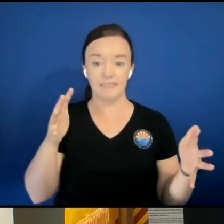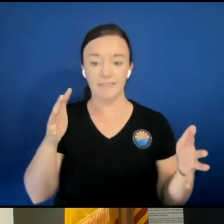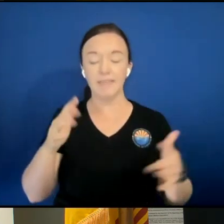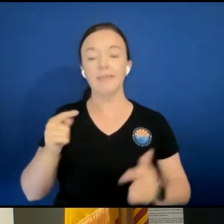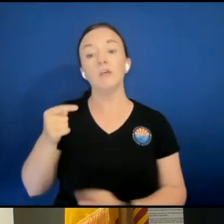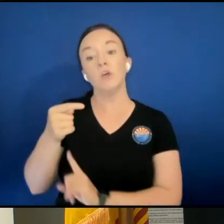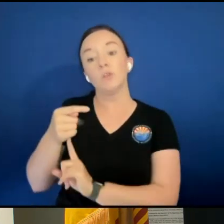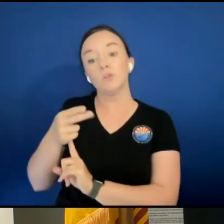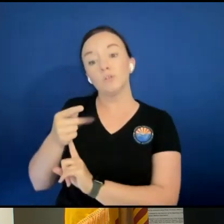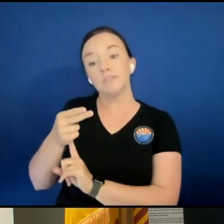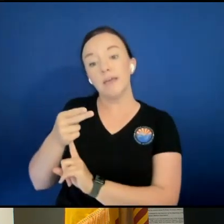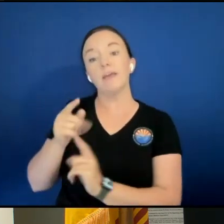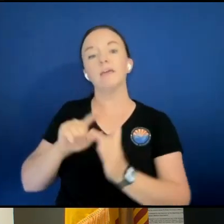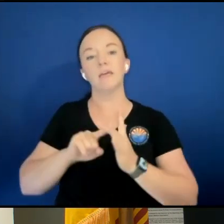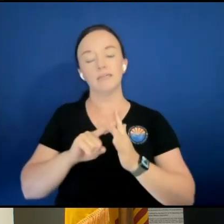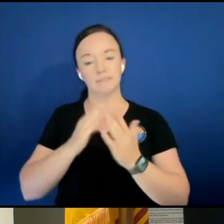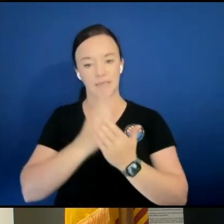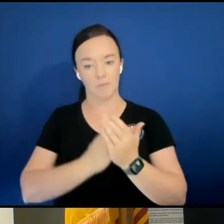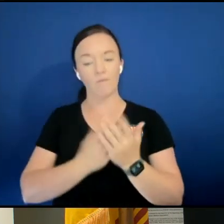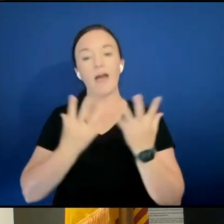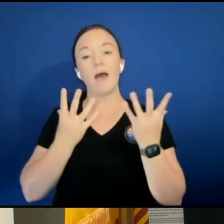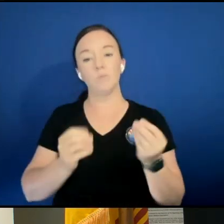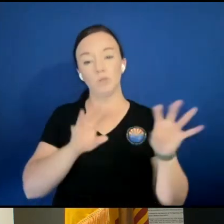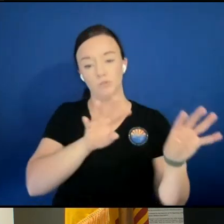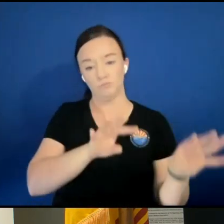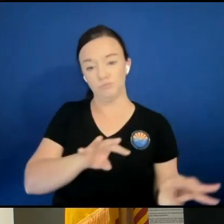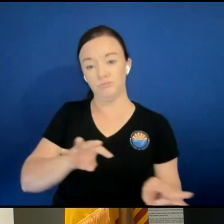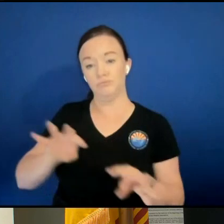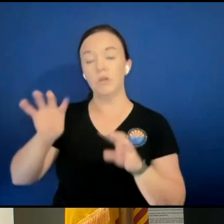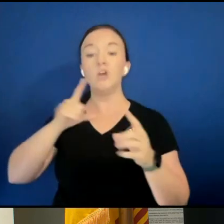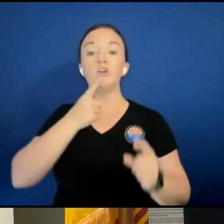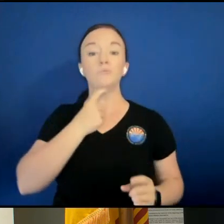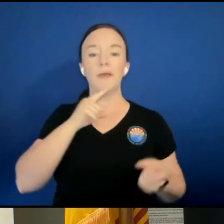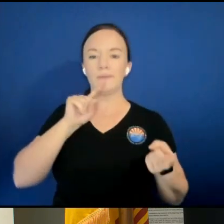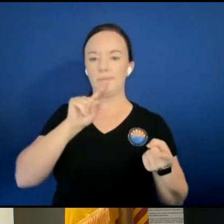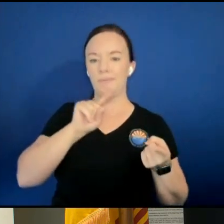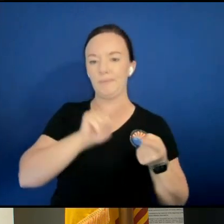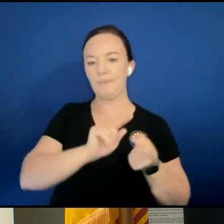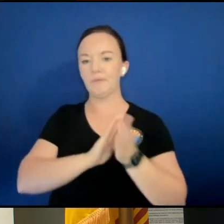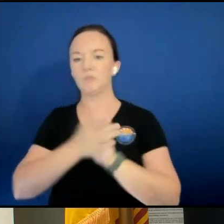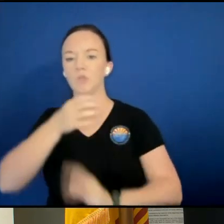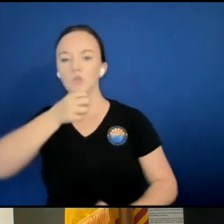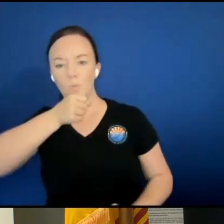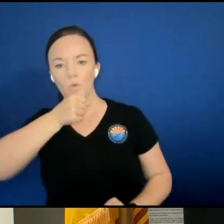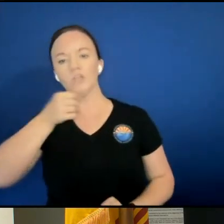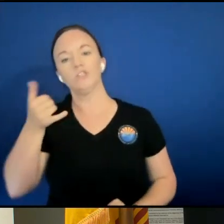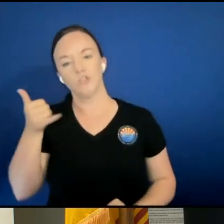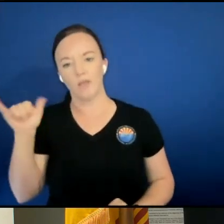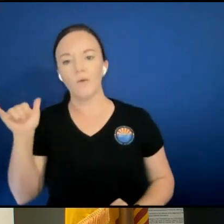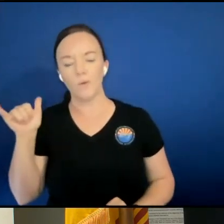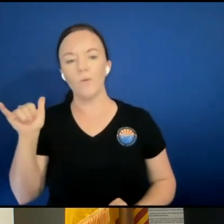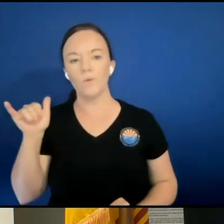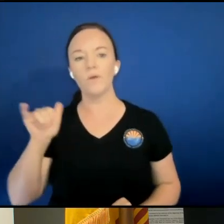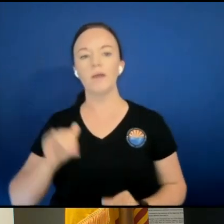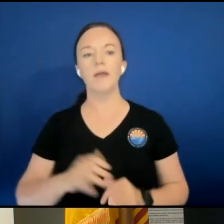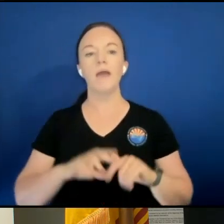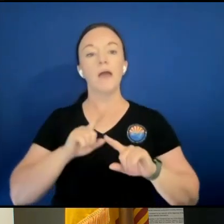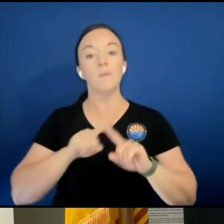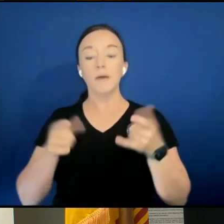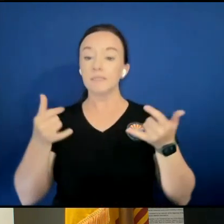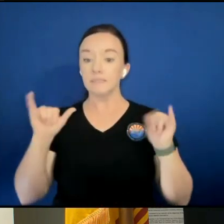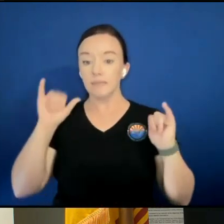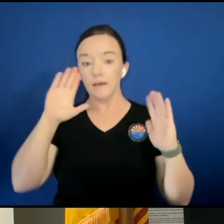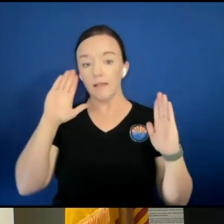we start to move some of that moisture in, a lot less red, more orange and yellow, but we're still expecting to